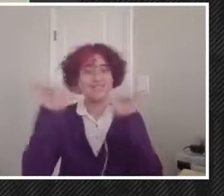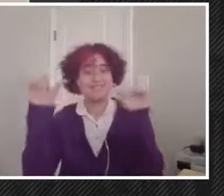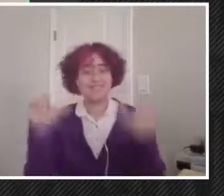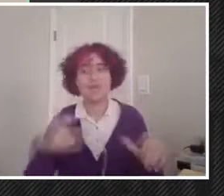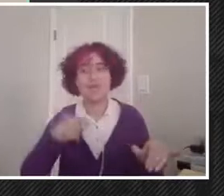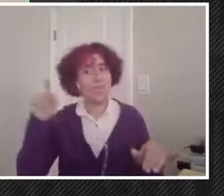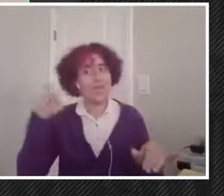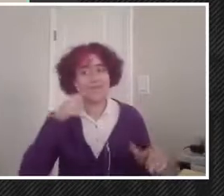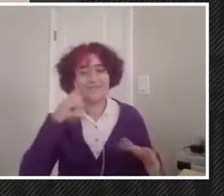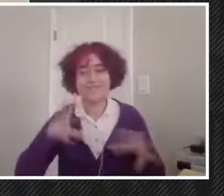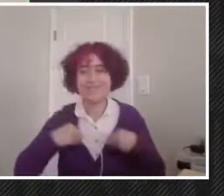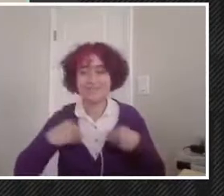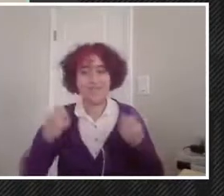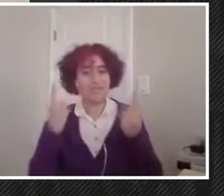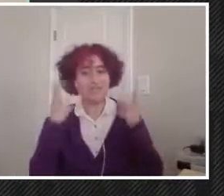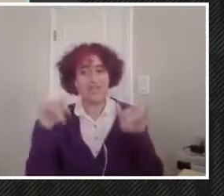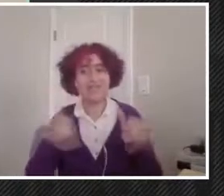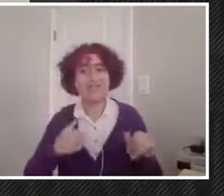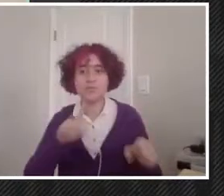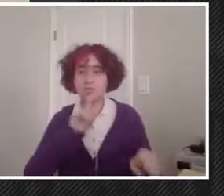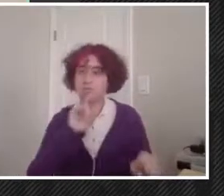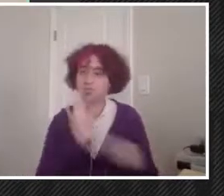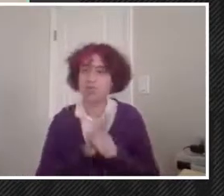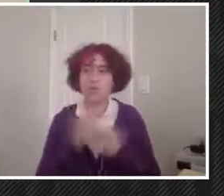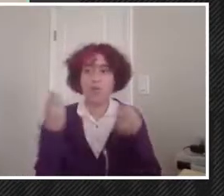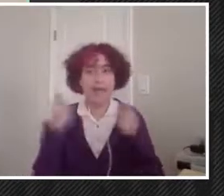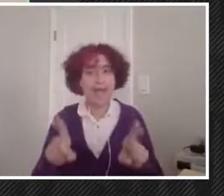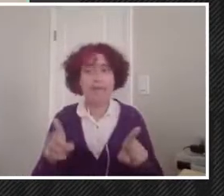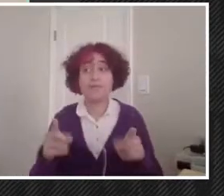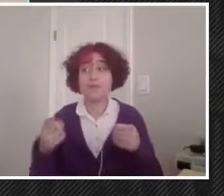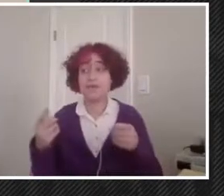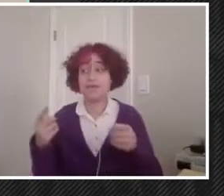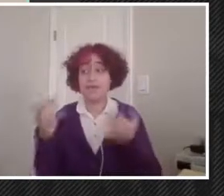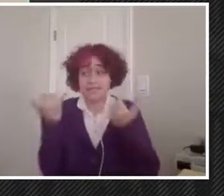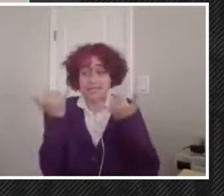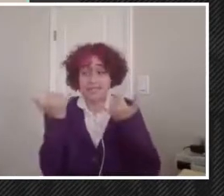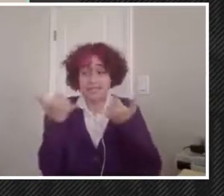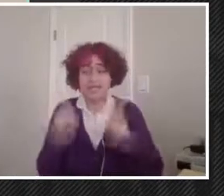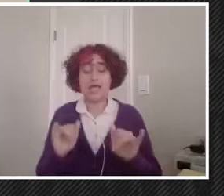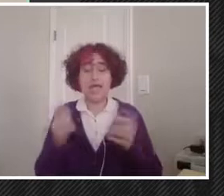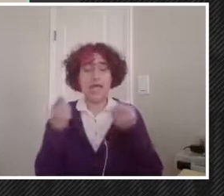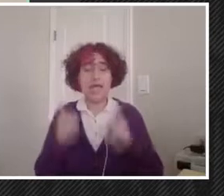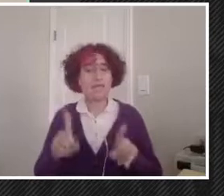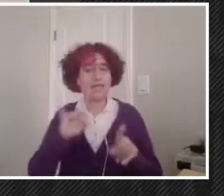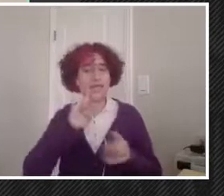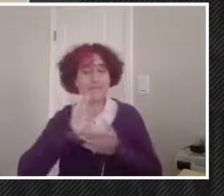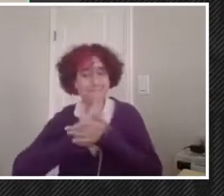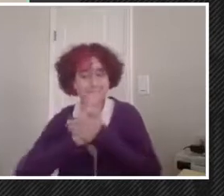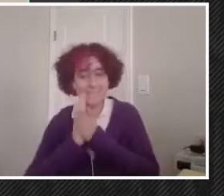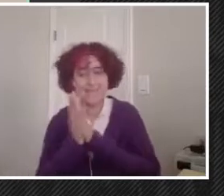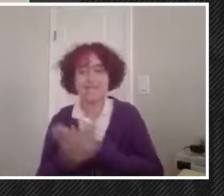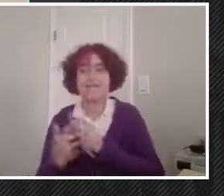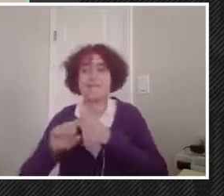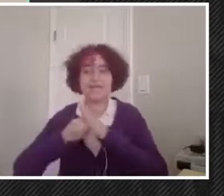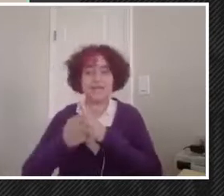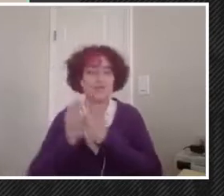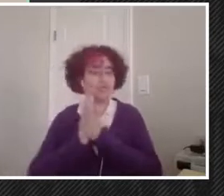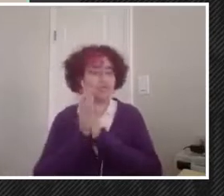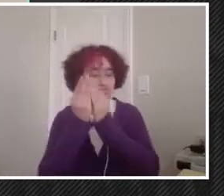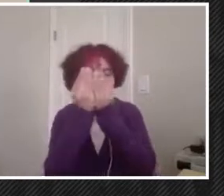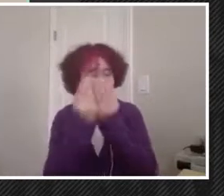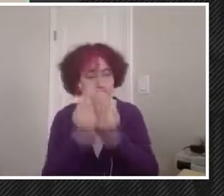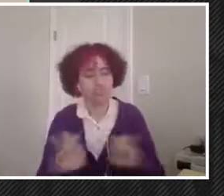about what happened, truthful about what's happening, and to begin to reconcile the harm that is still inflicted upon Black